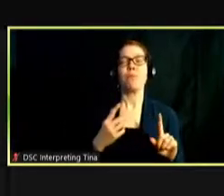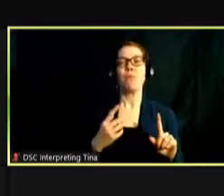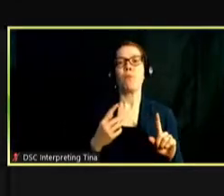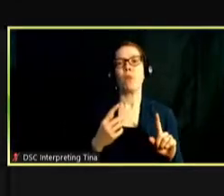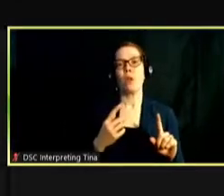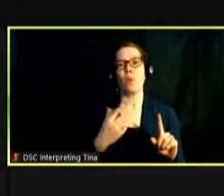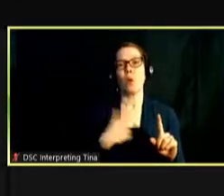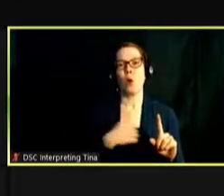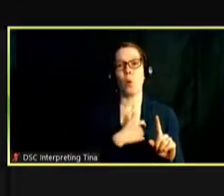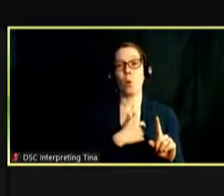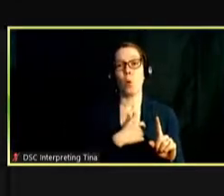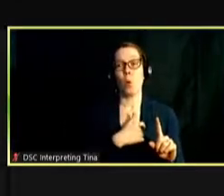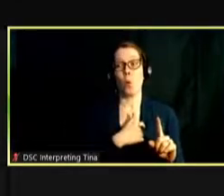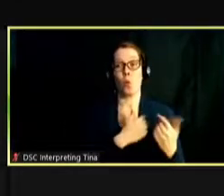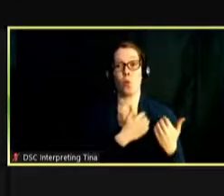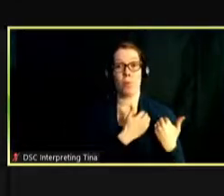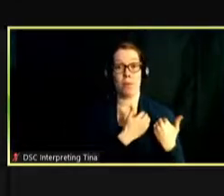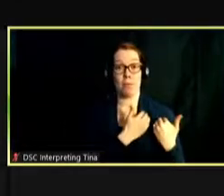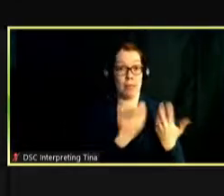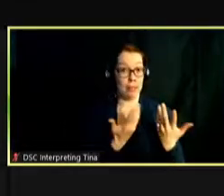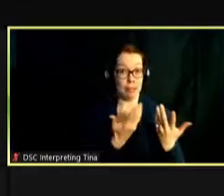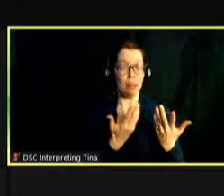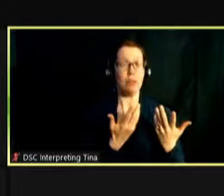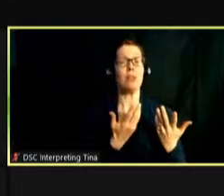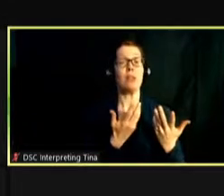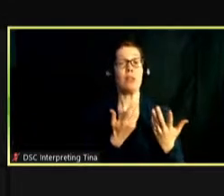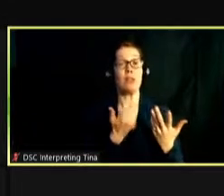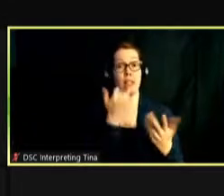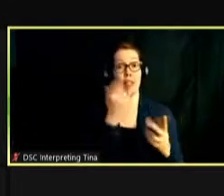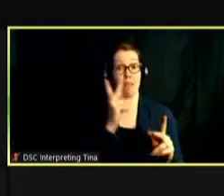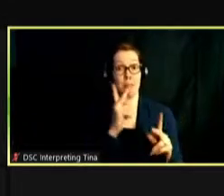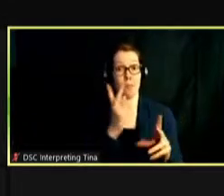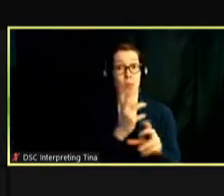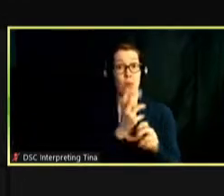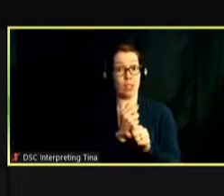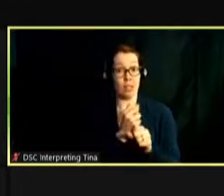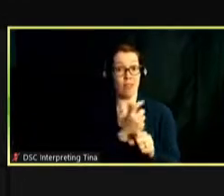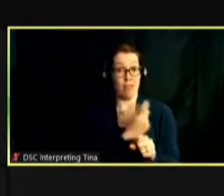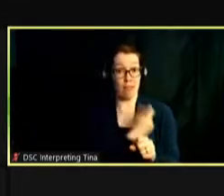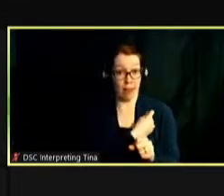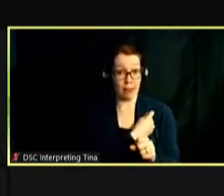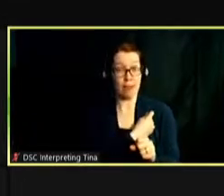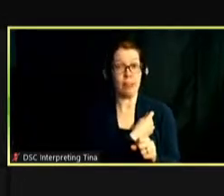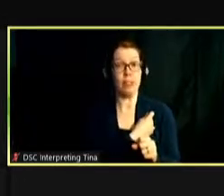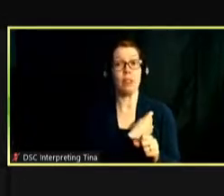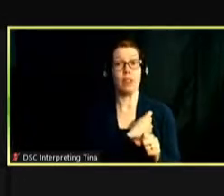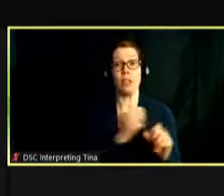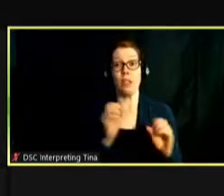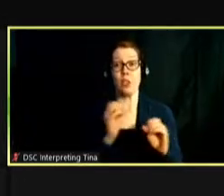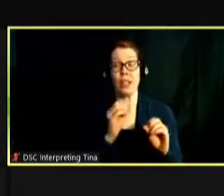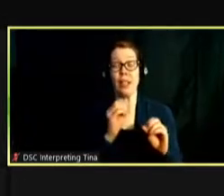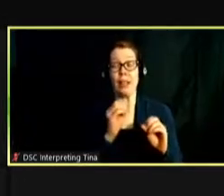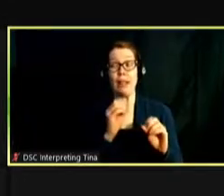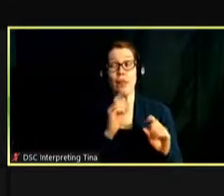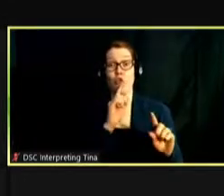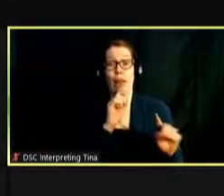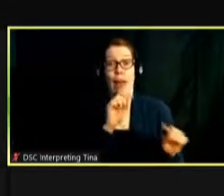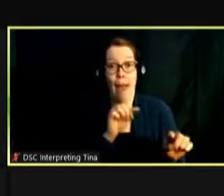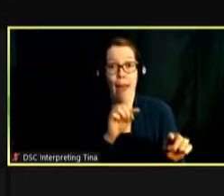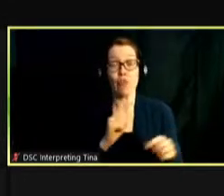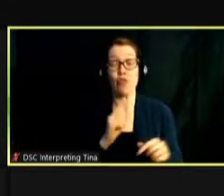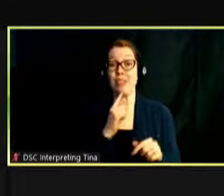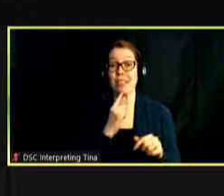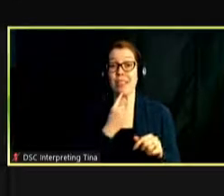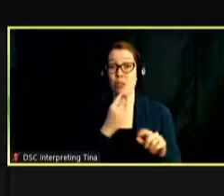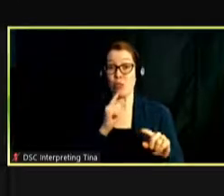We're tasked too with making sure that when people do receive the vaccine, that there's not any reactions to them or severe